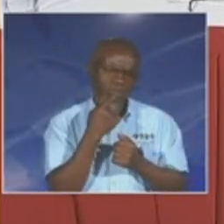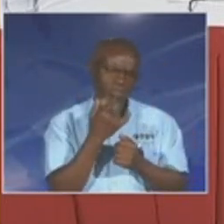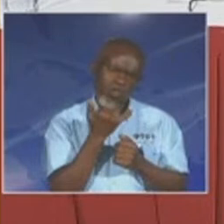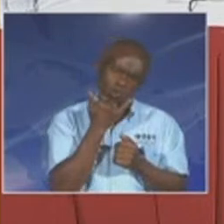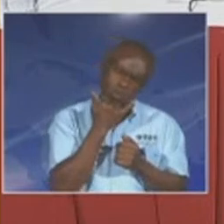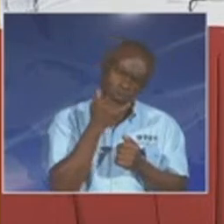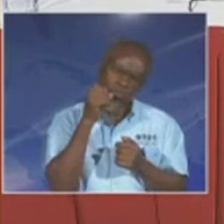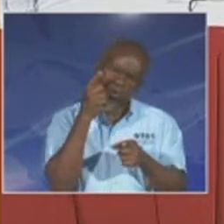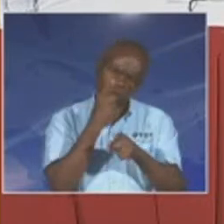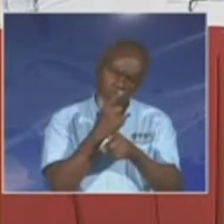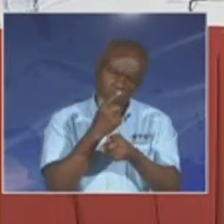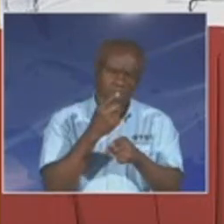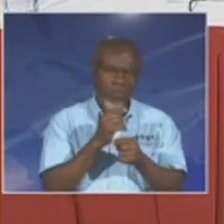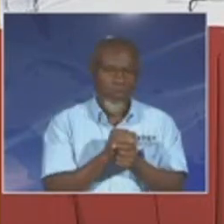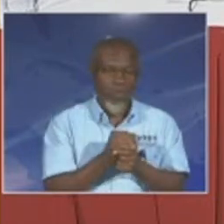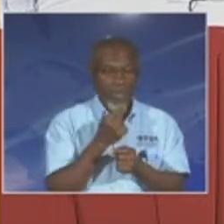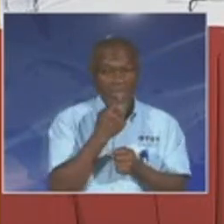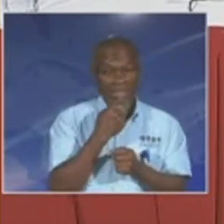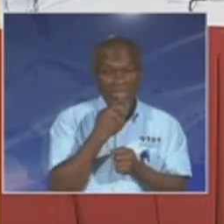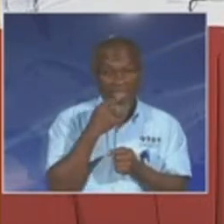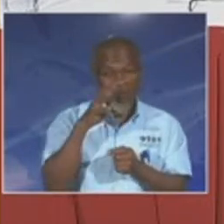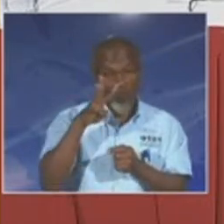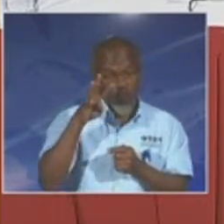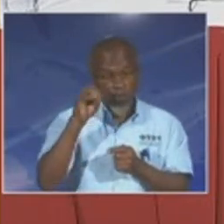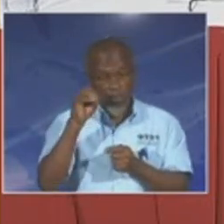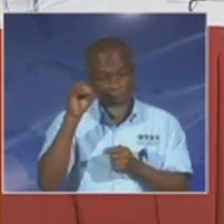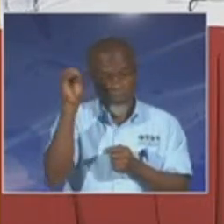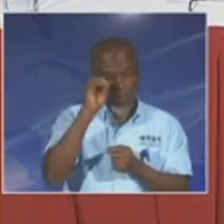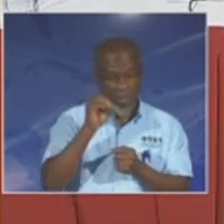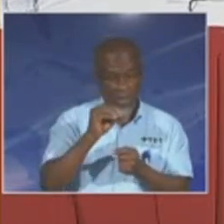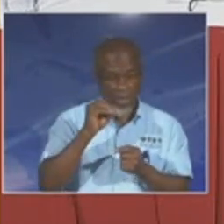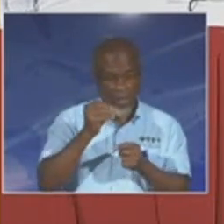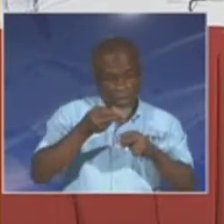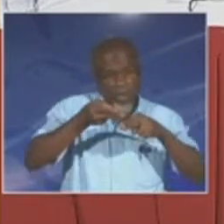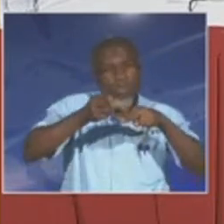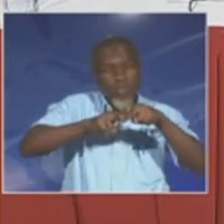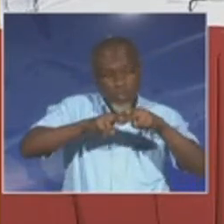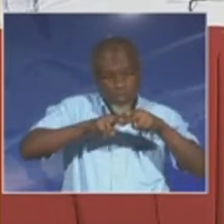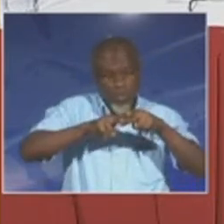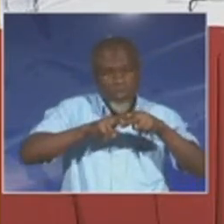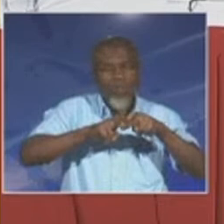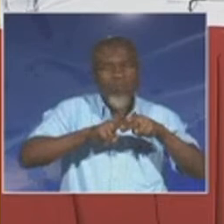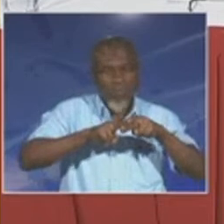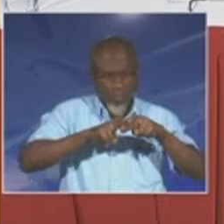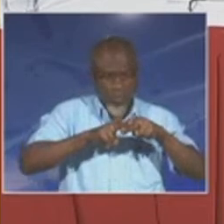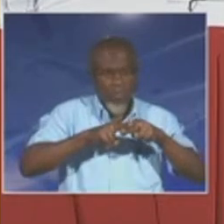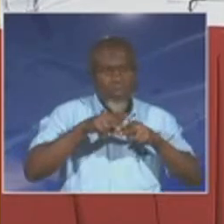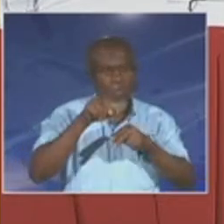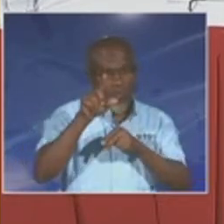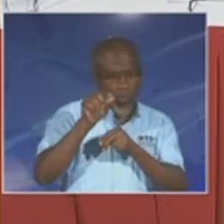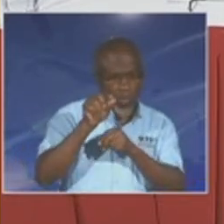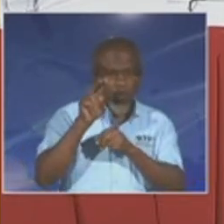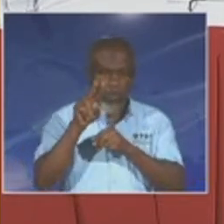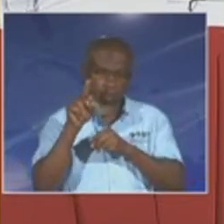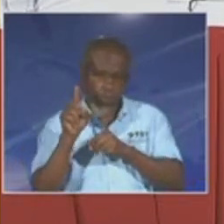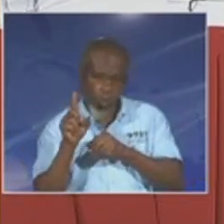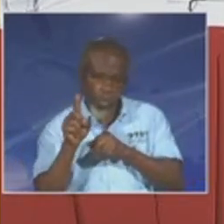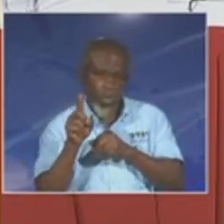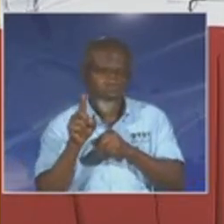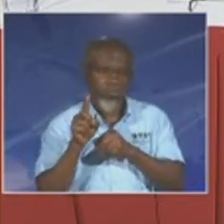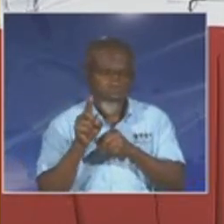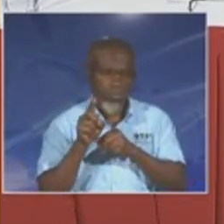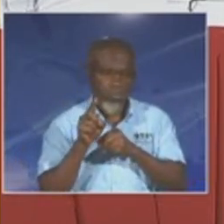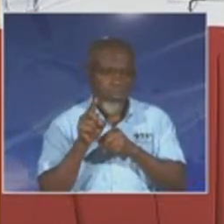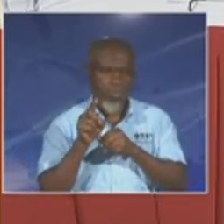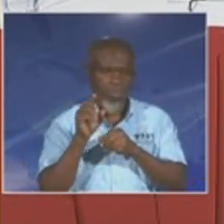40% increase in 2021 compared to 2020 and those previous years, and that